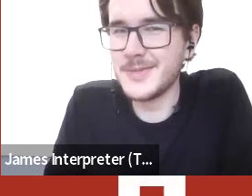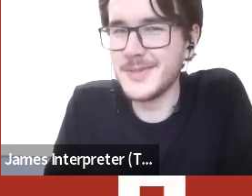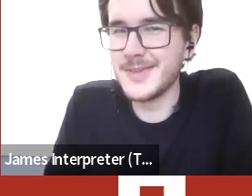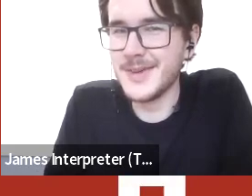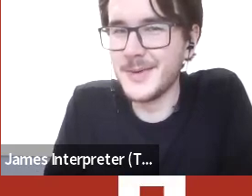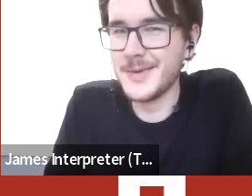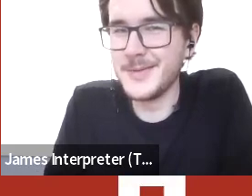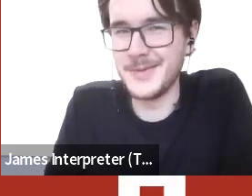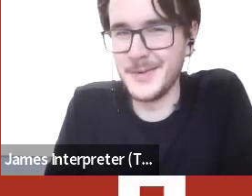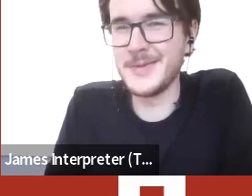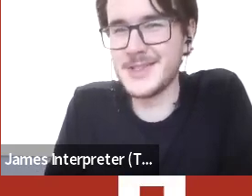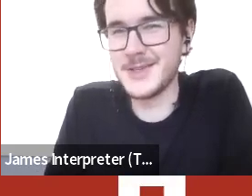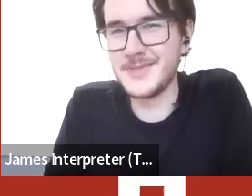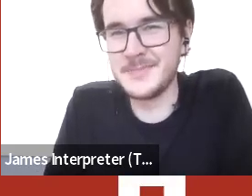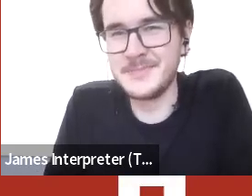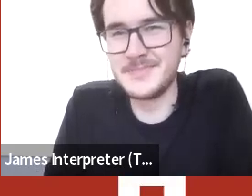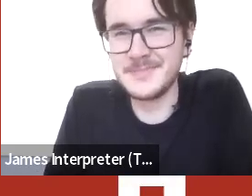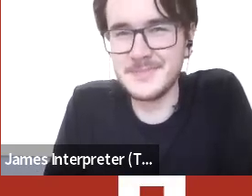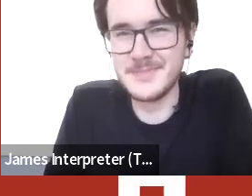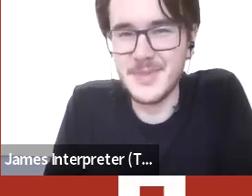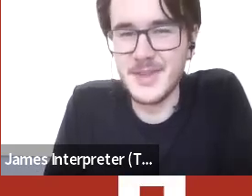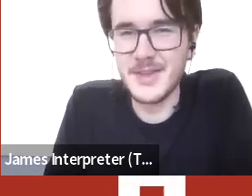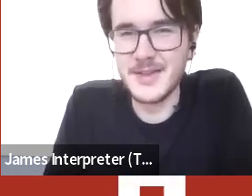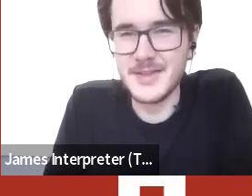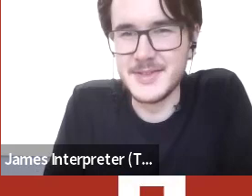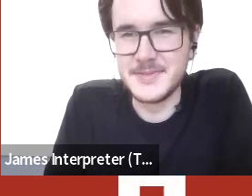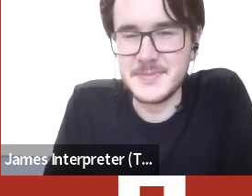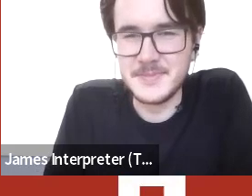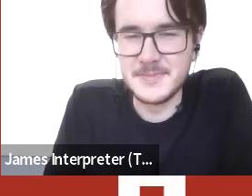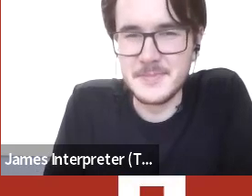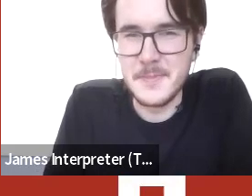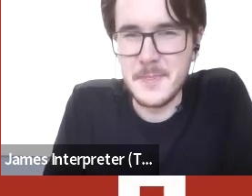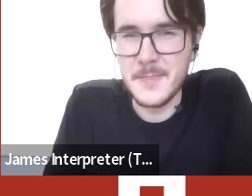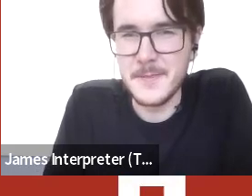O. Oh, that's good. Mhm.